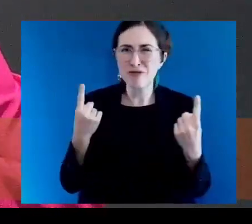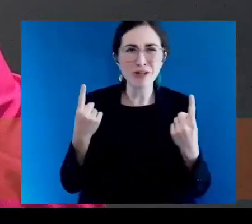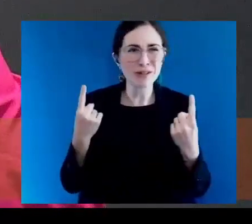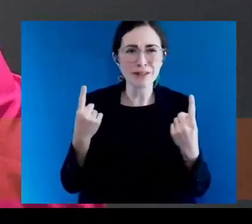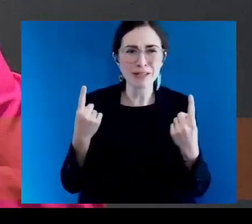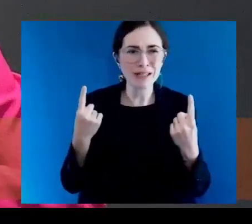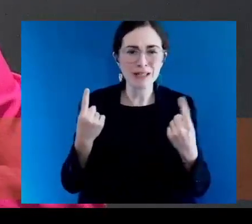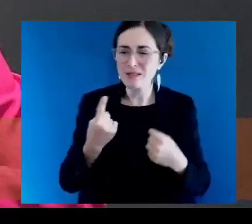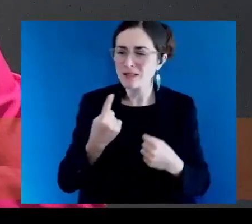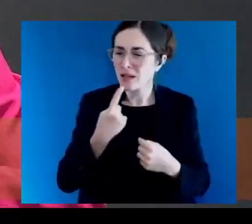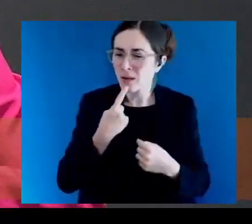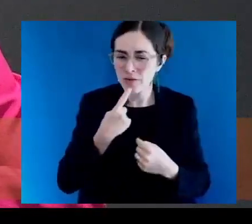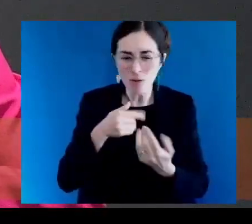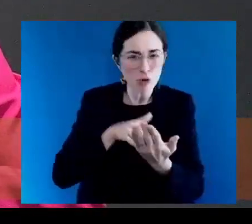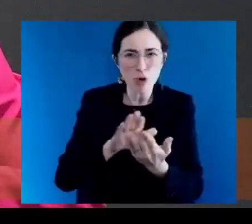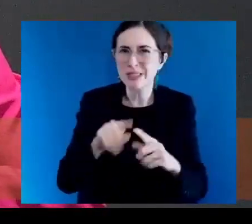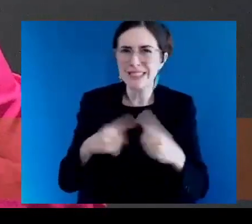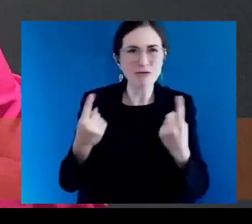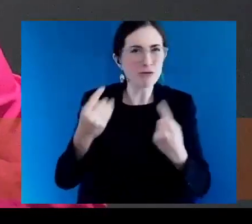we don't need pretty